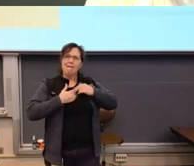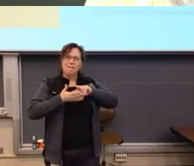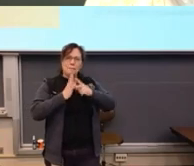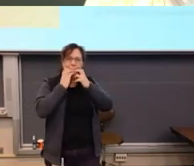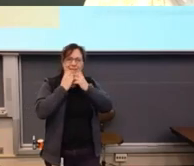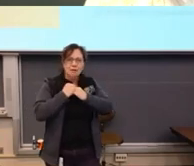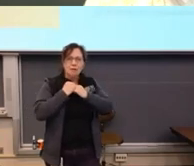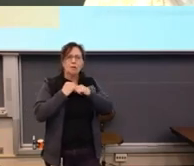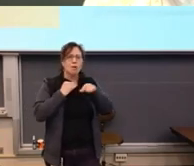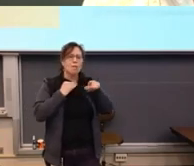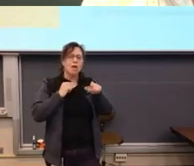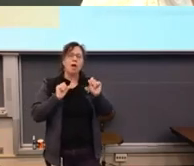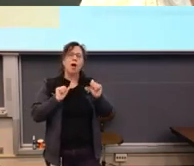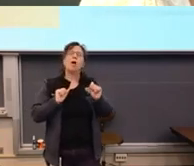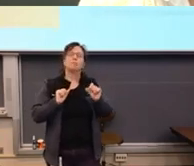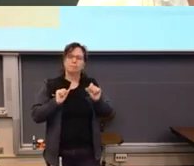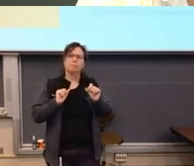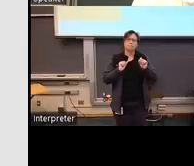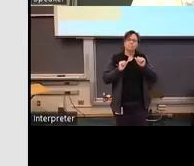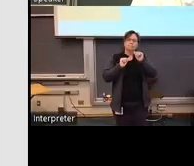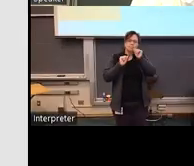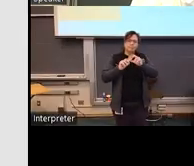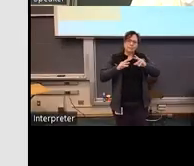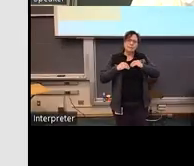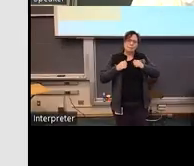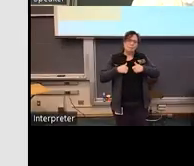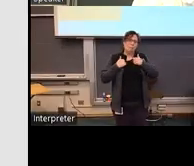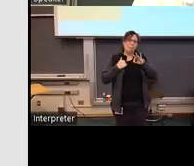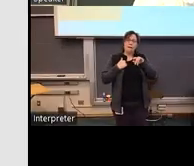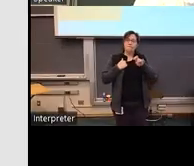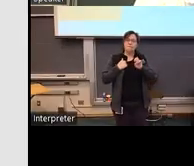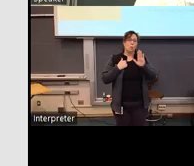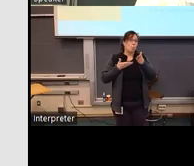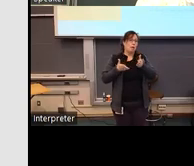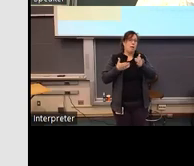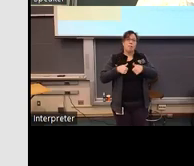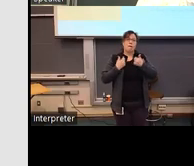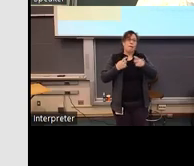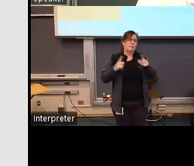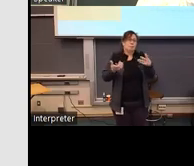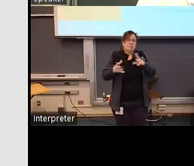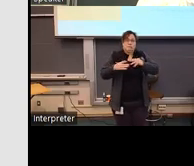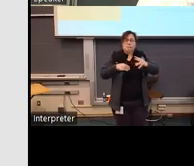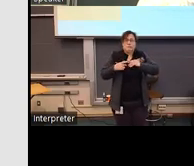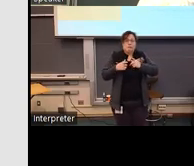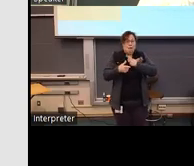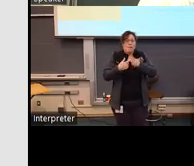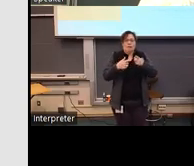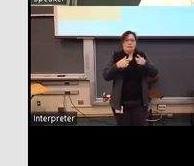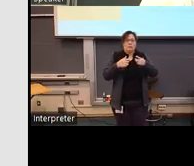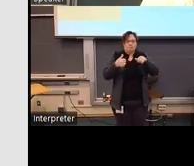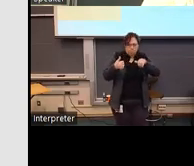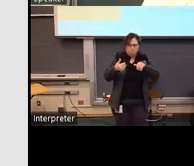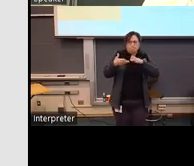accept, we've got to live life on life's terms, accept where they are and what's happening, and then figure out a strategy for moving forward.